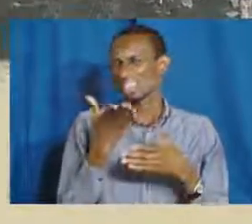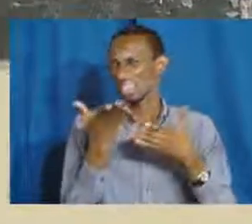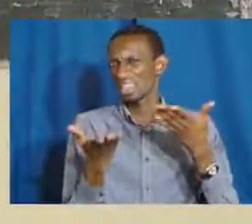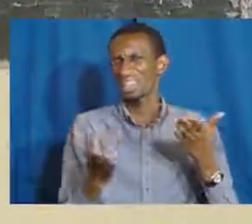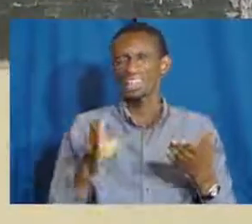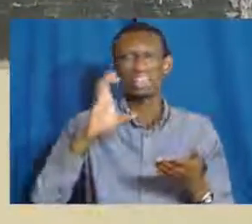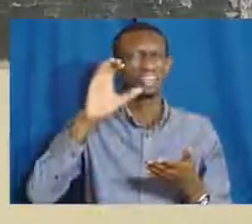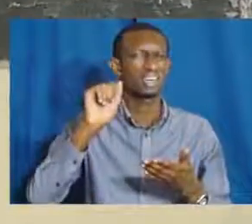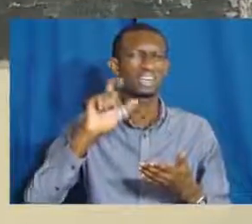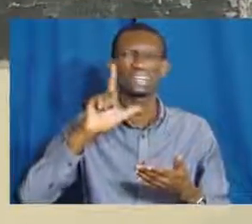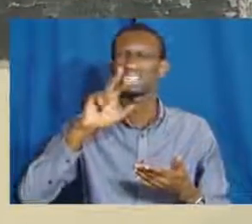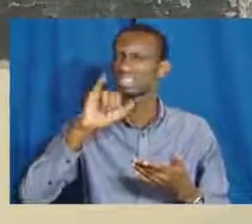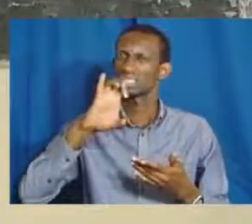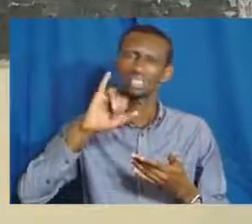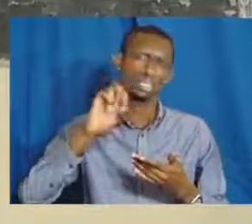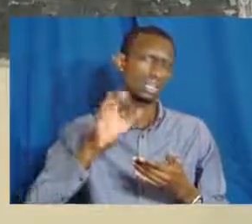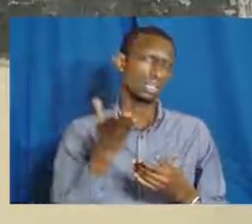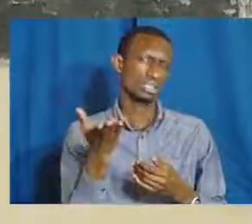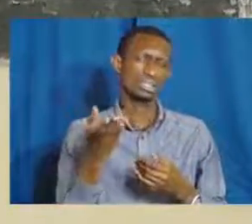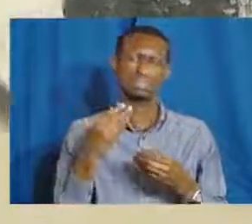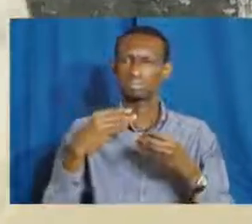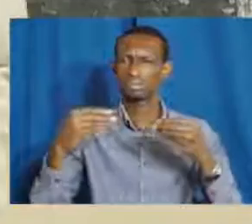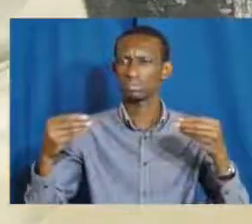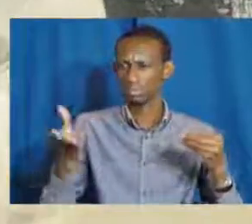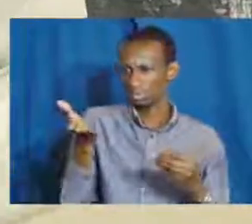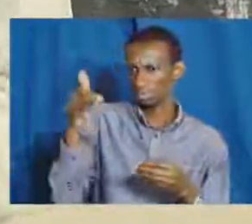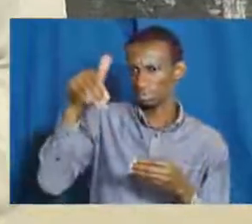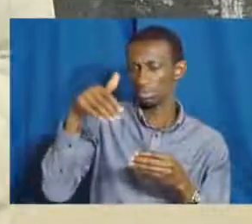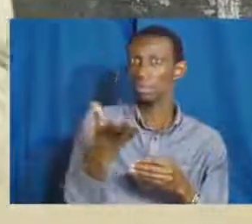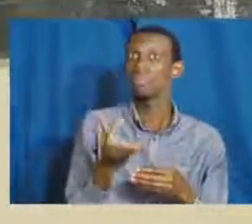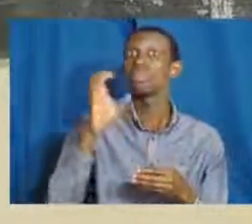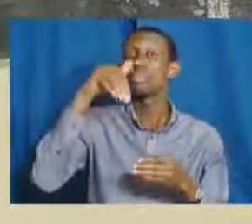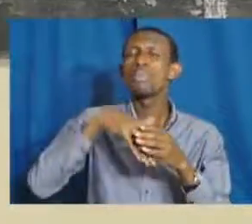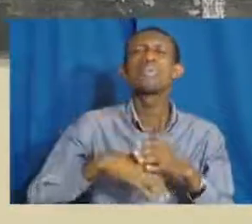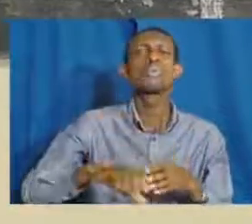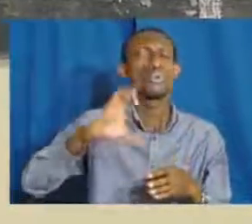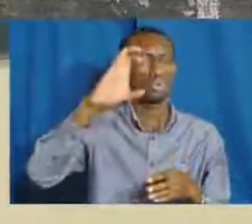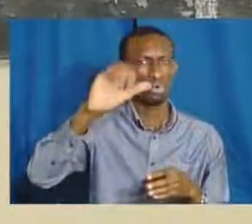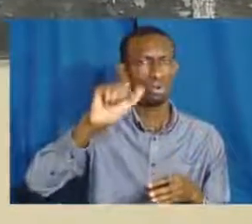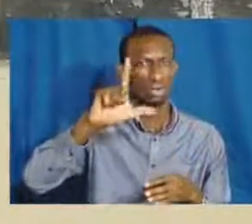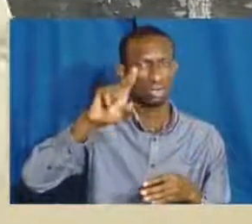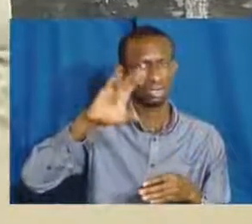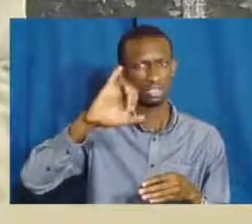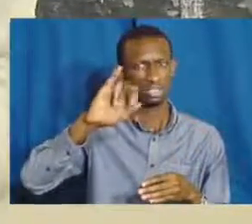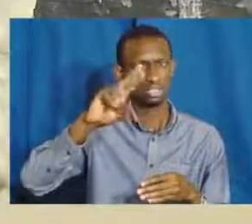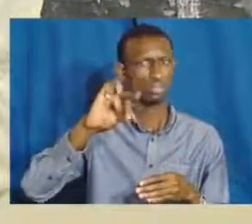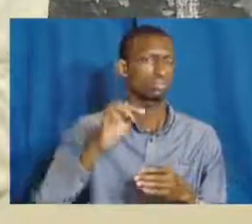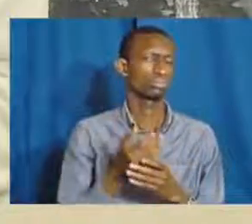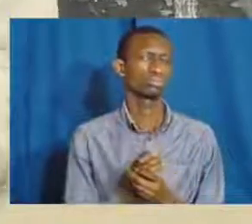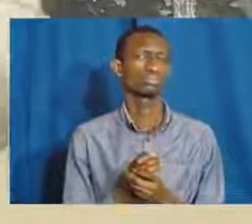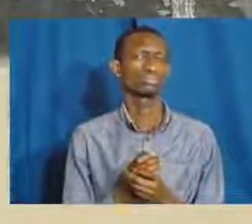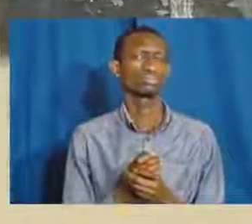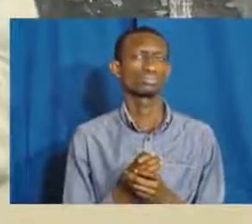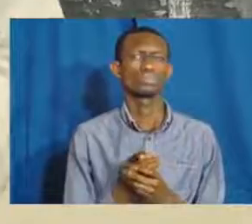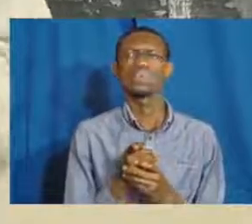calcareous substances. Those substances that contain calcium, like lime, silica, and so on.